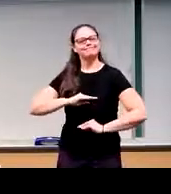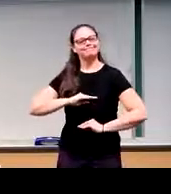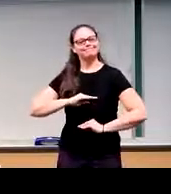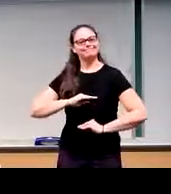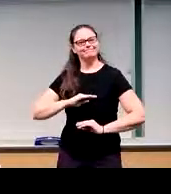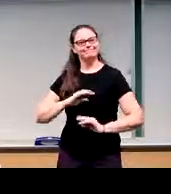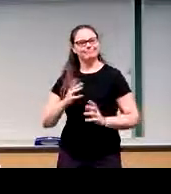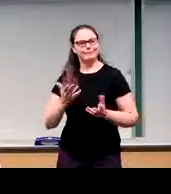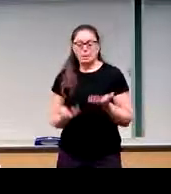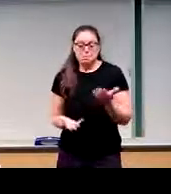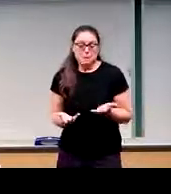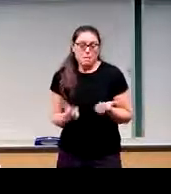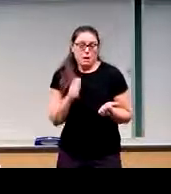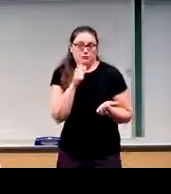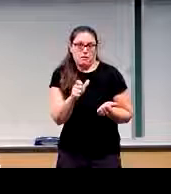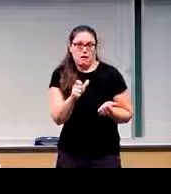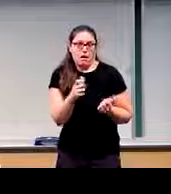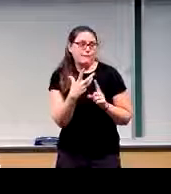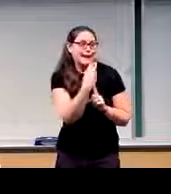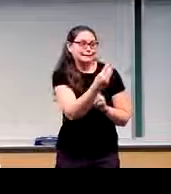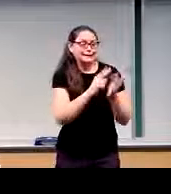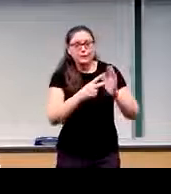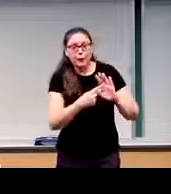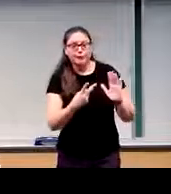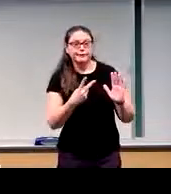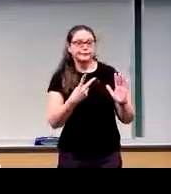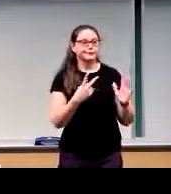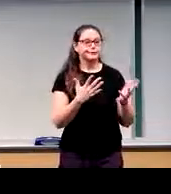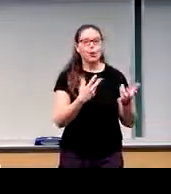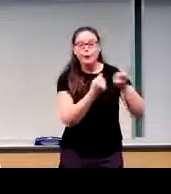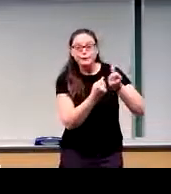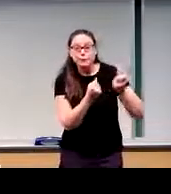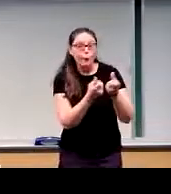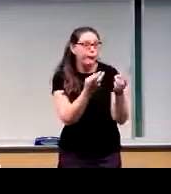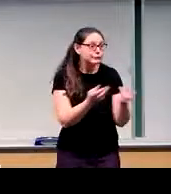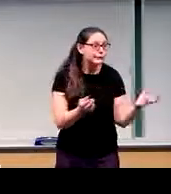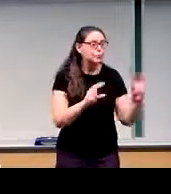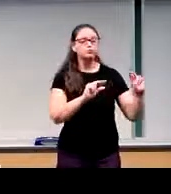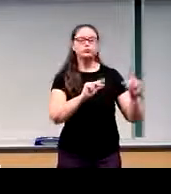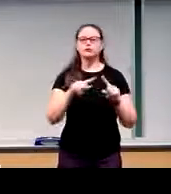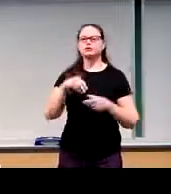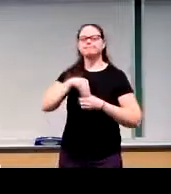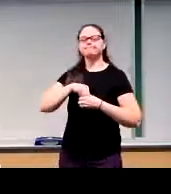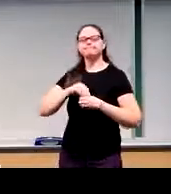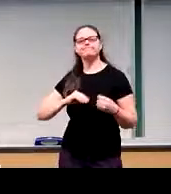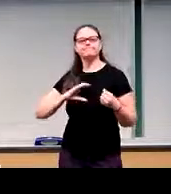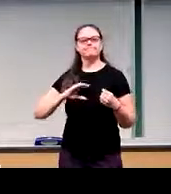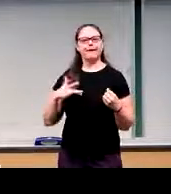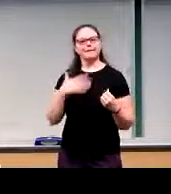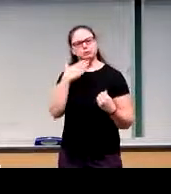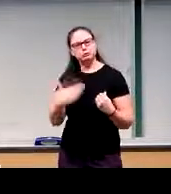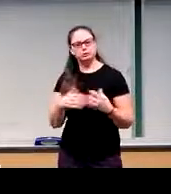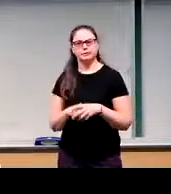need not serve any extrinsic purpose like social support. And